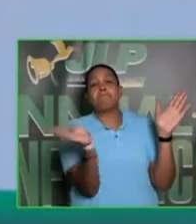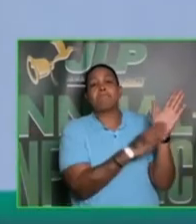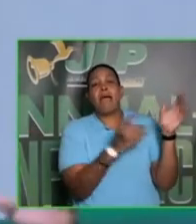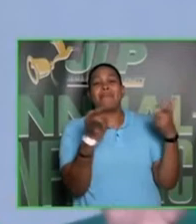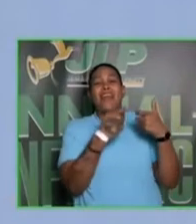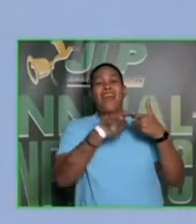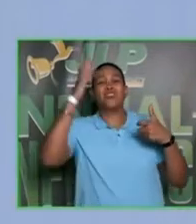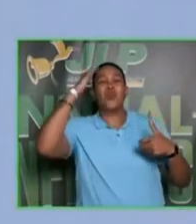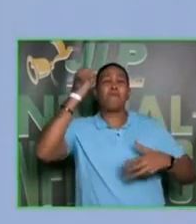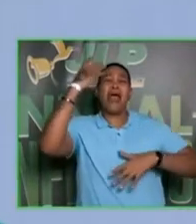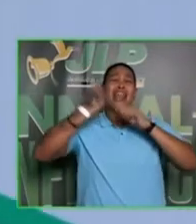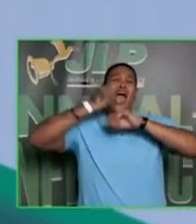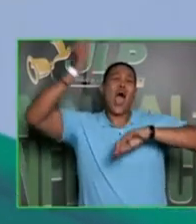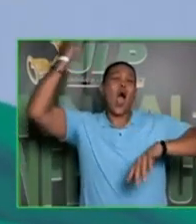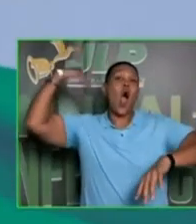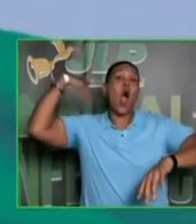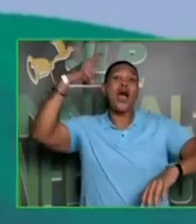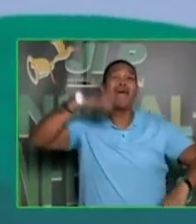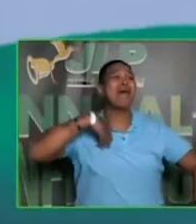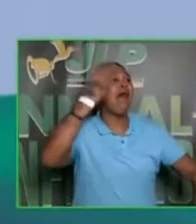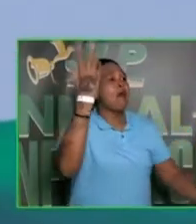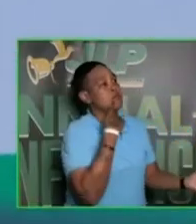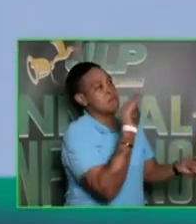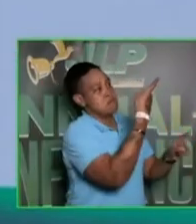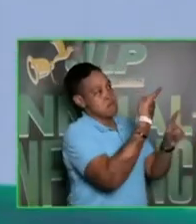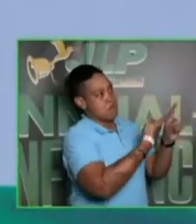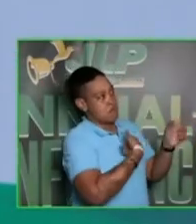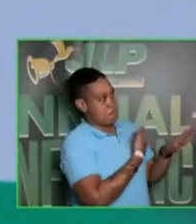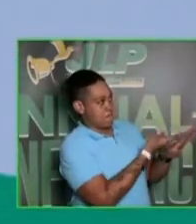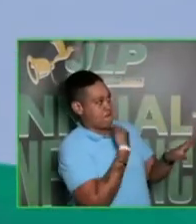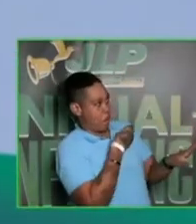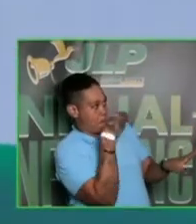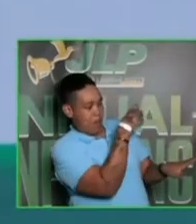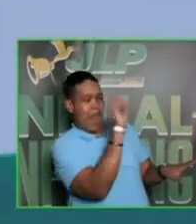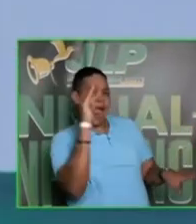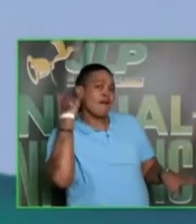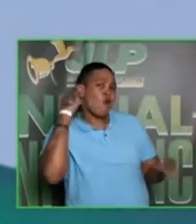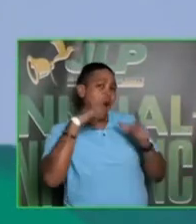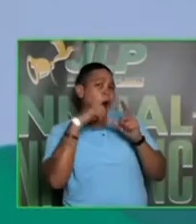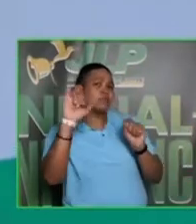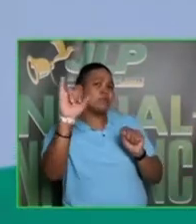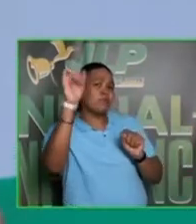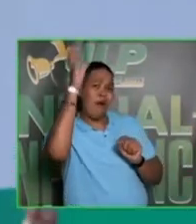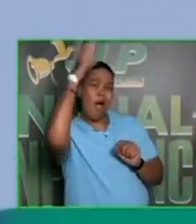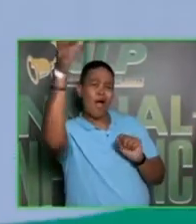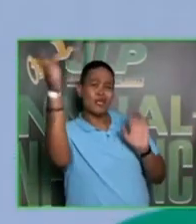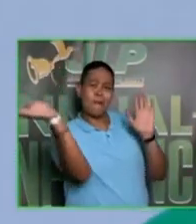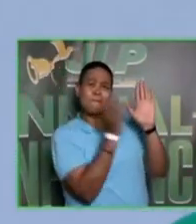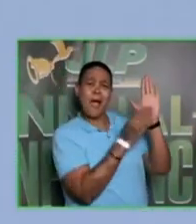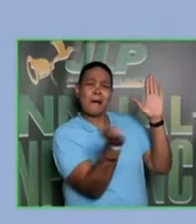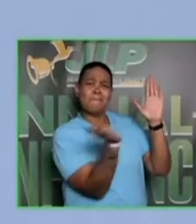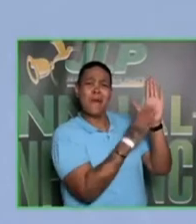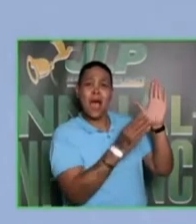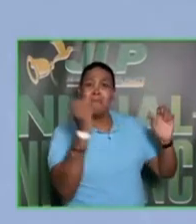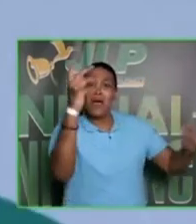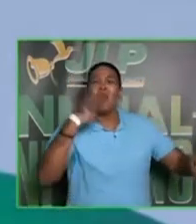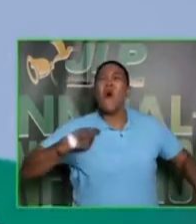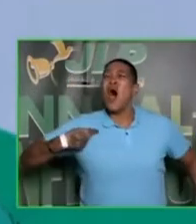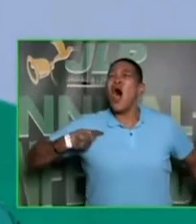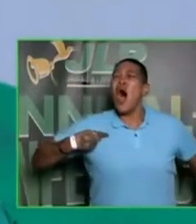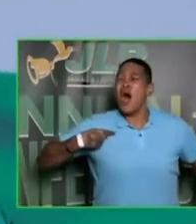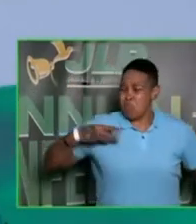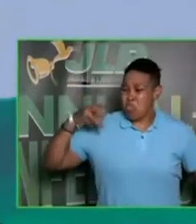implemented many years ago, but has remained only a pilot. You know how many people want to get on the